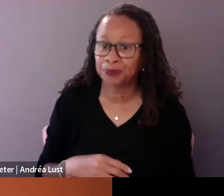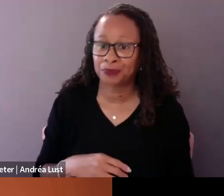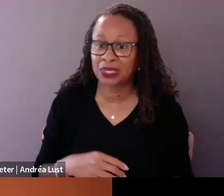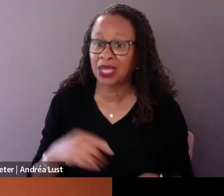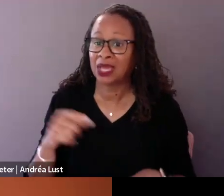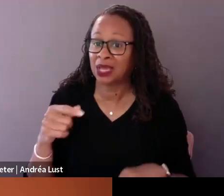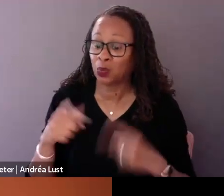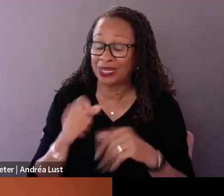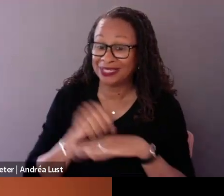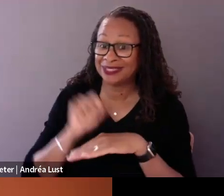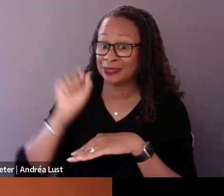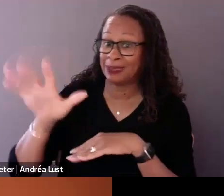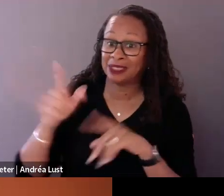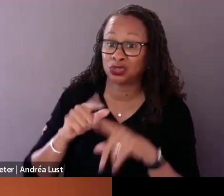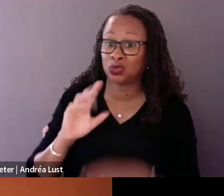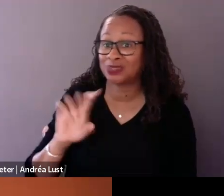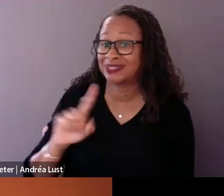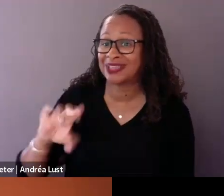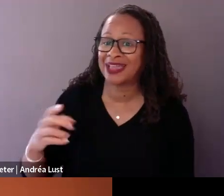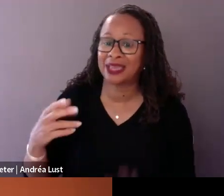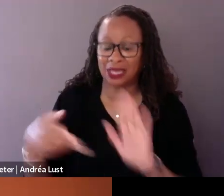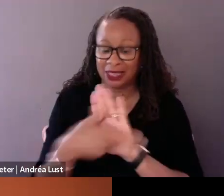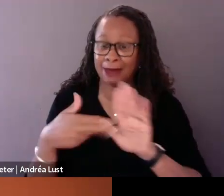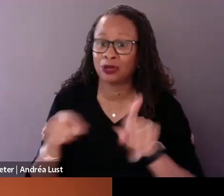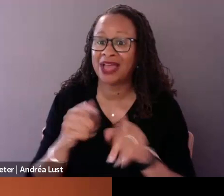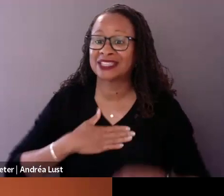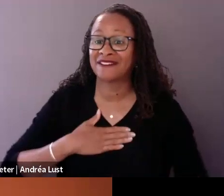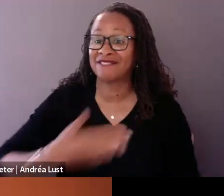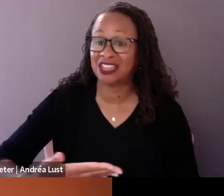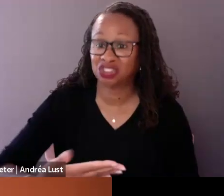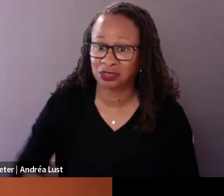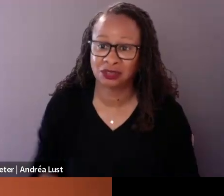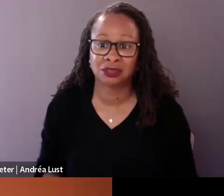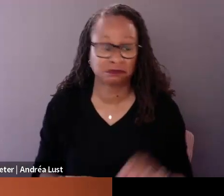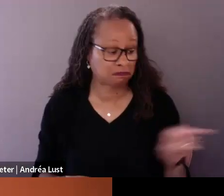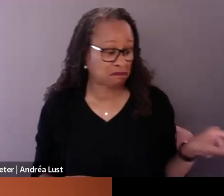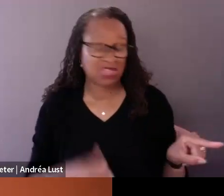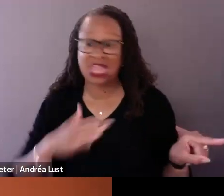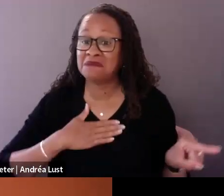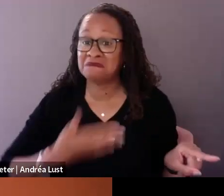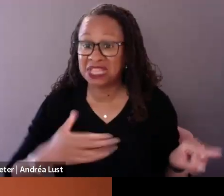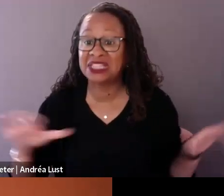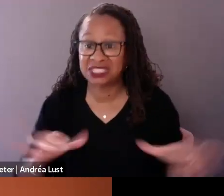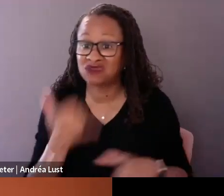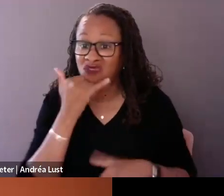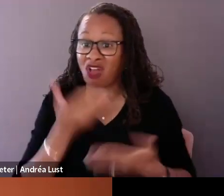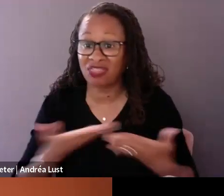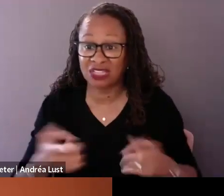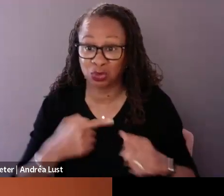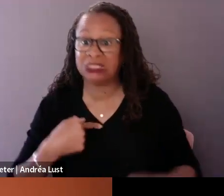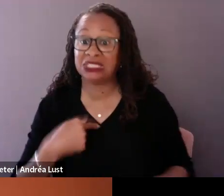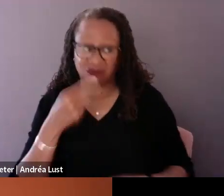his victims. But of course, he feels like, they're admitting that they've done terrible things to me and that sort of